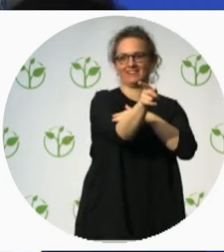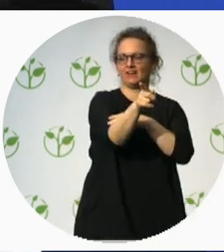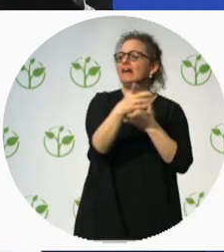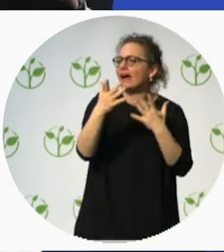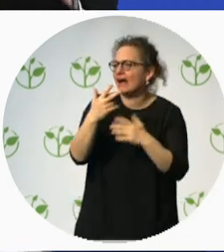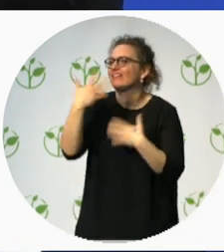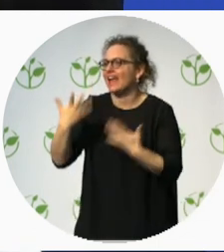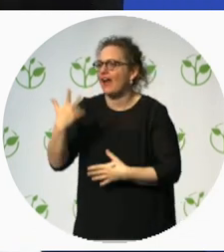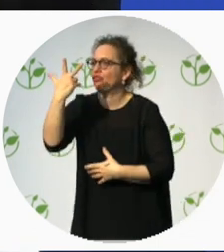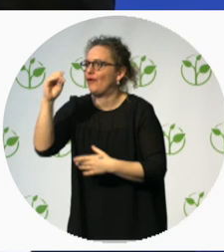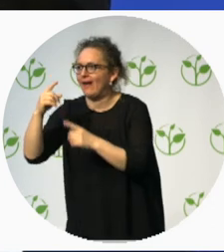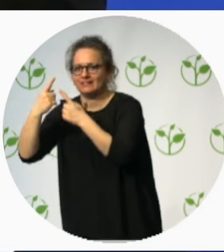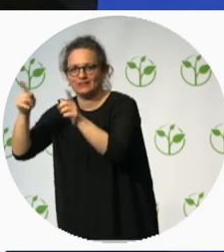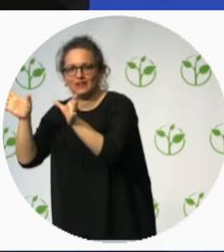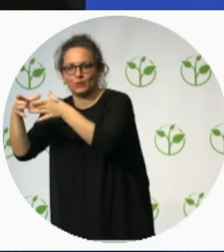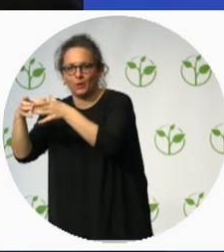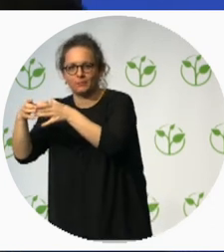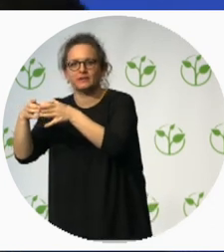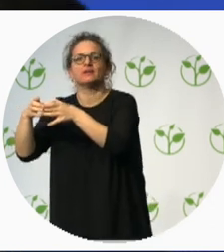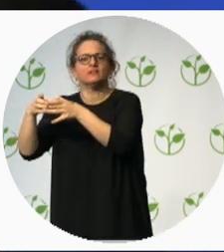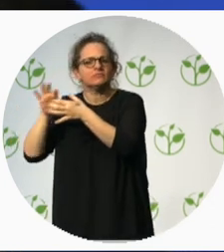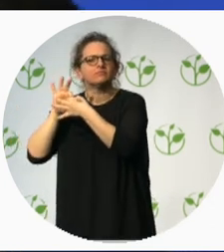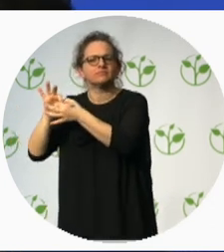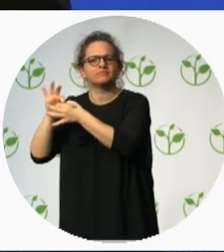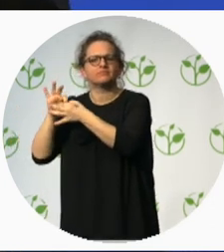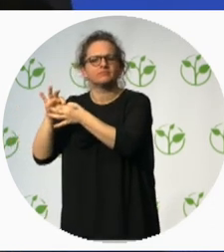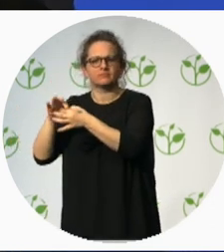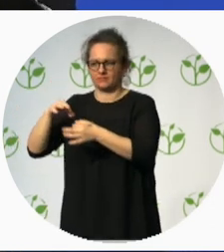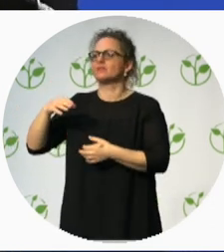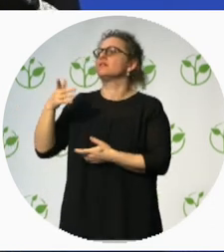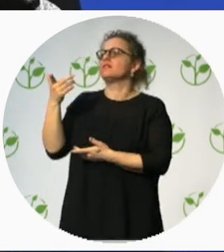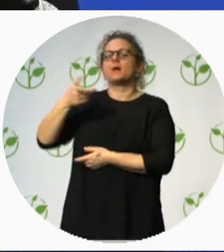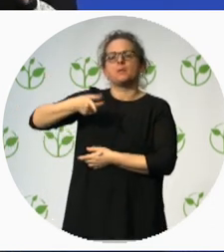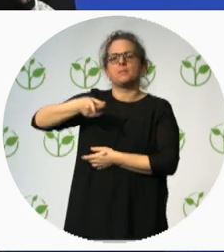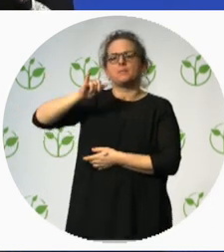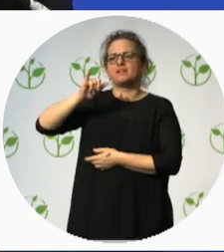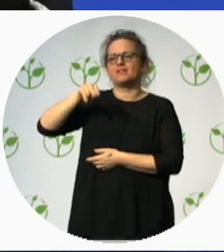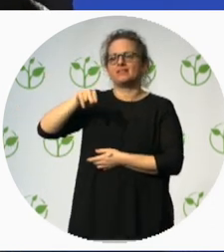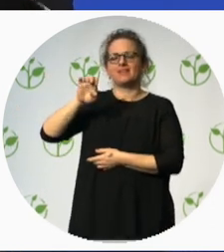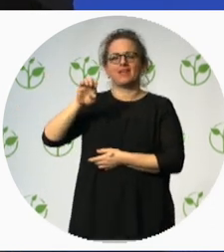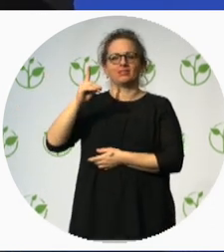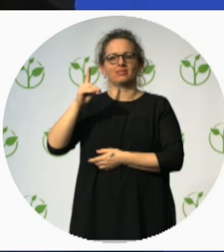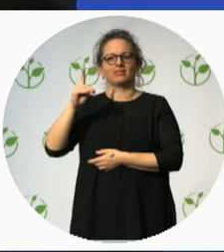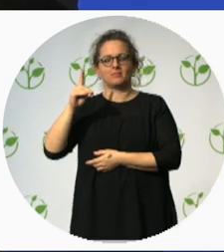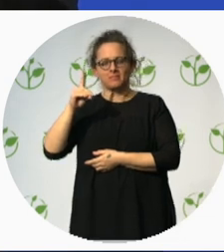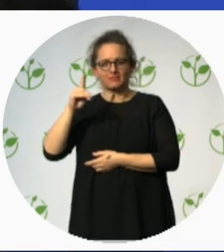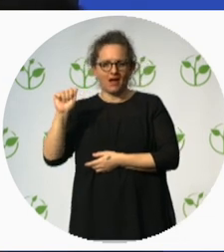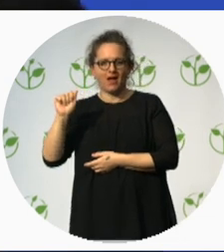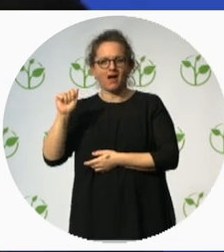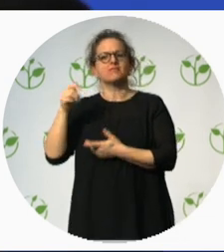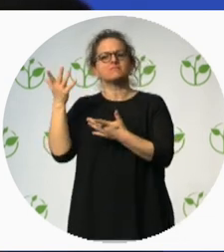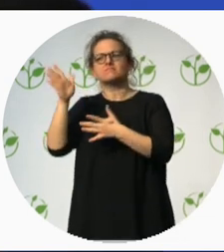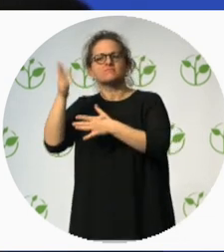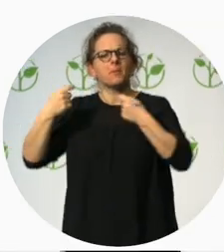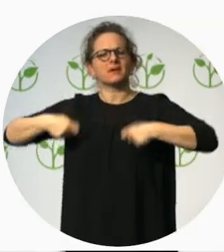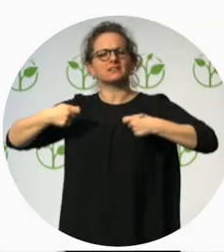he is well more than a trumpet sound. This is one of our great leaders in our sector. He is the president of Gates, and I am